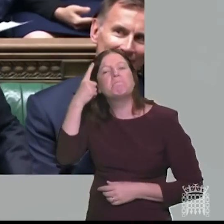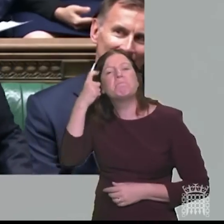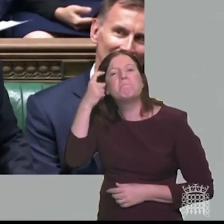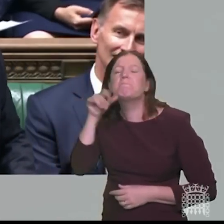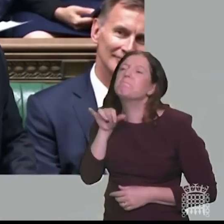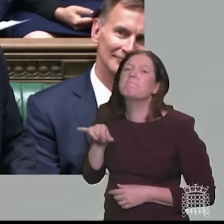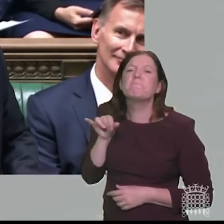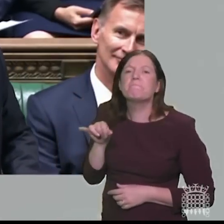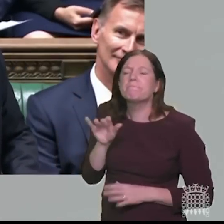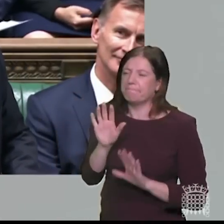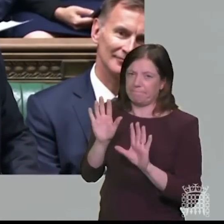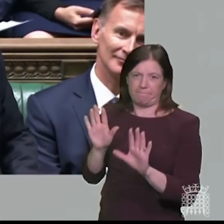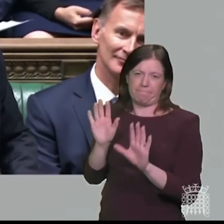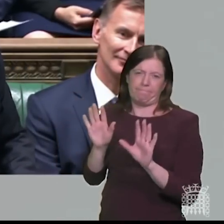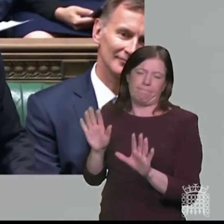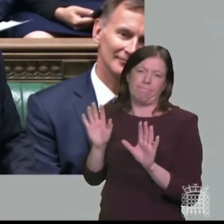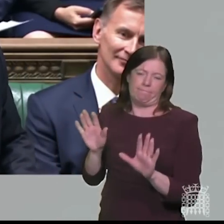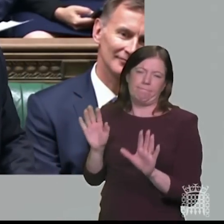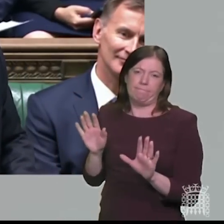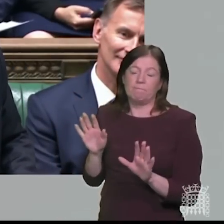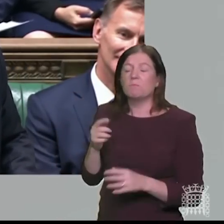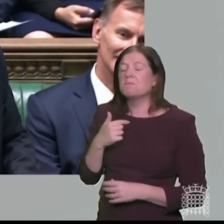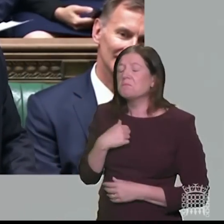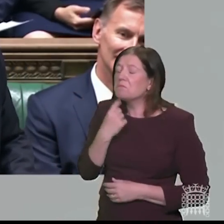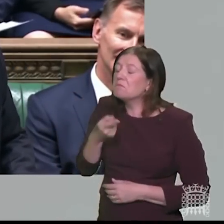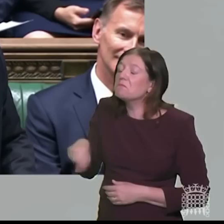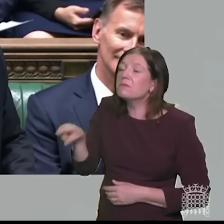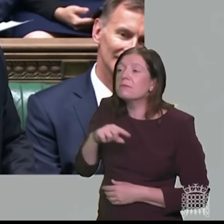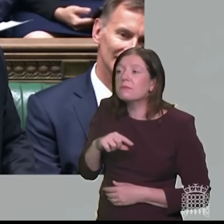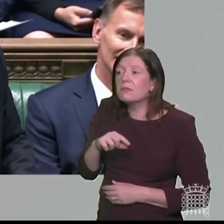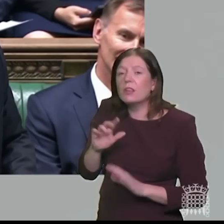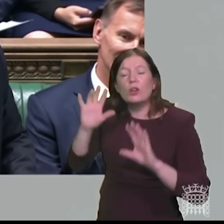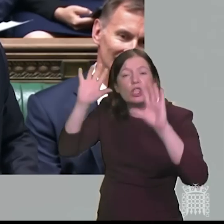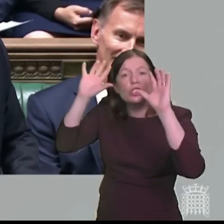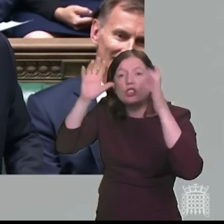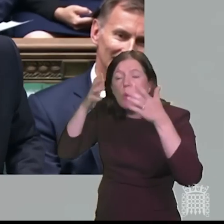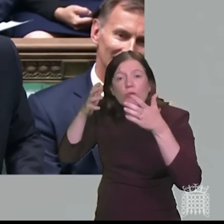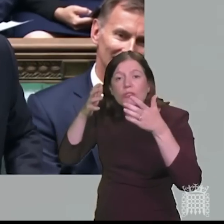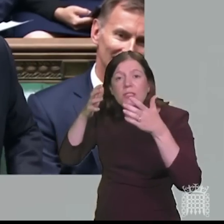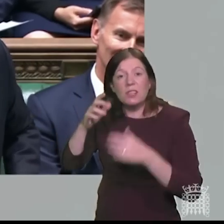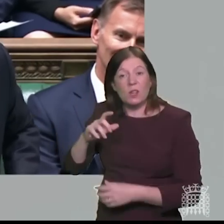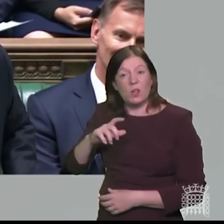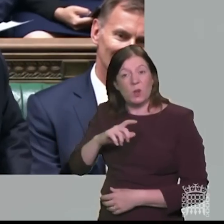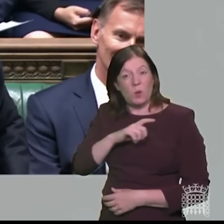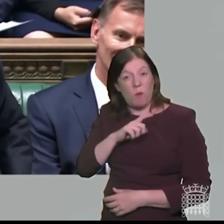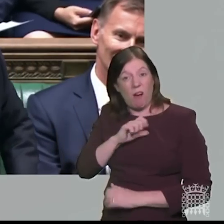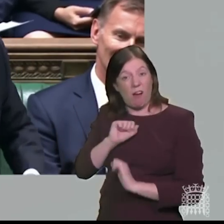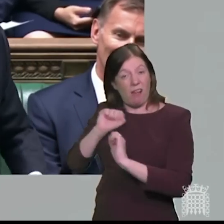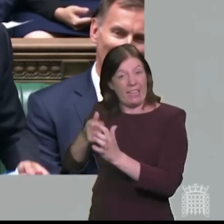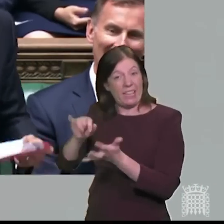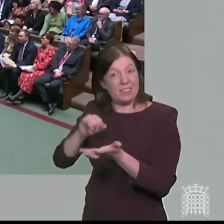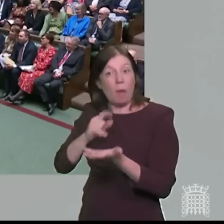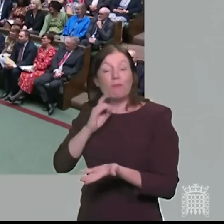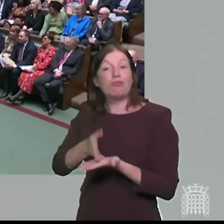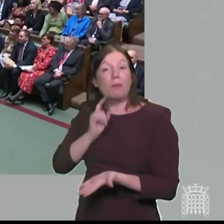I have to say to them, though, Mr. Speaker, I would say to them, though, they don't have to worry too much because he's never actually kept a promise he's made.